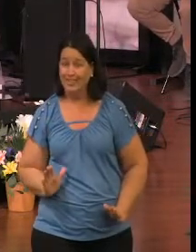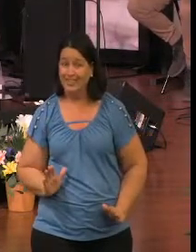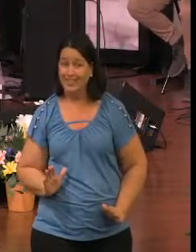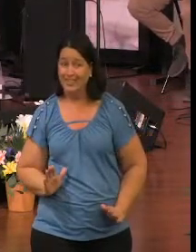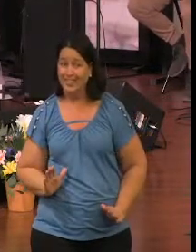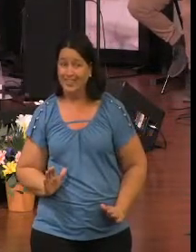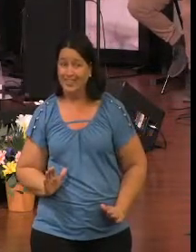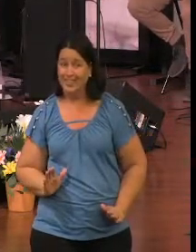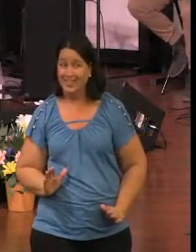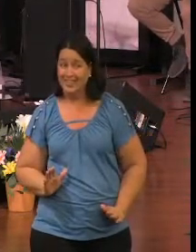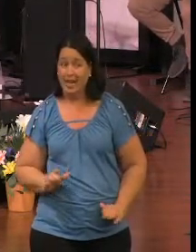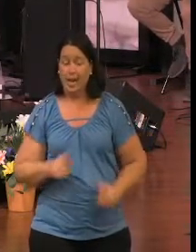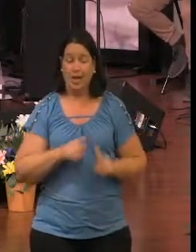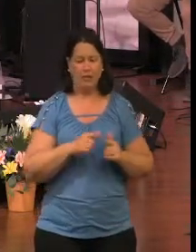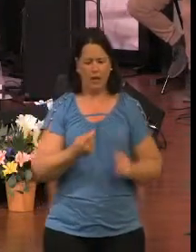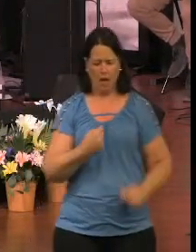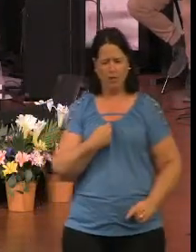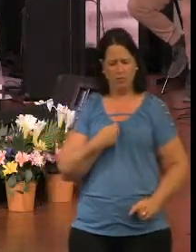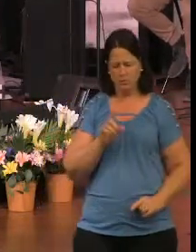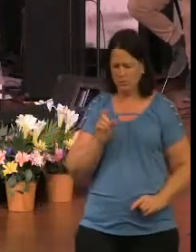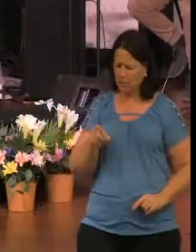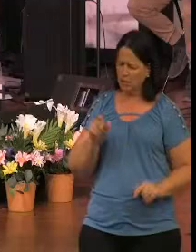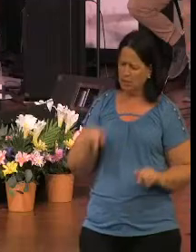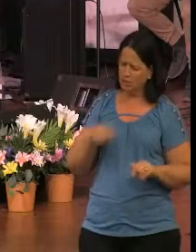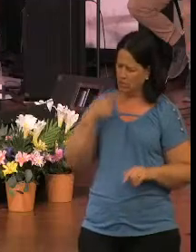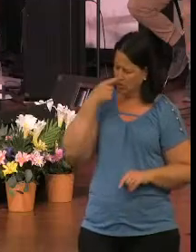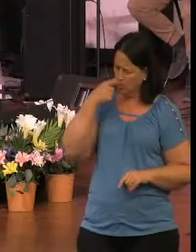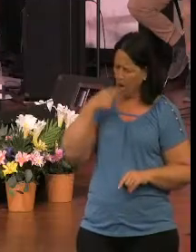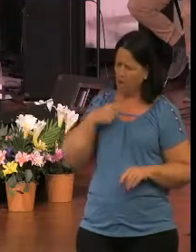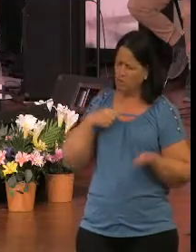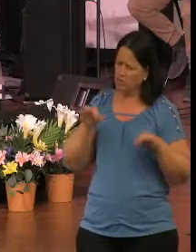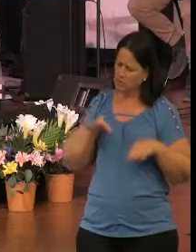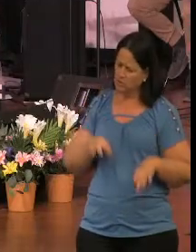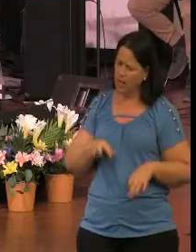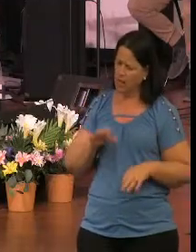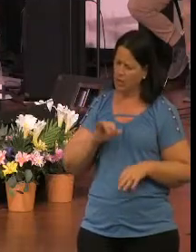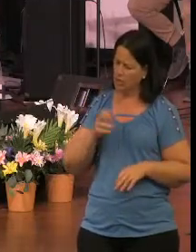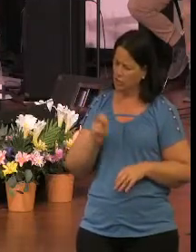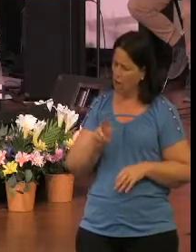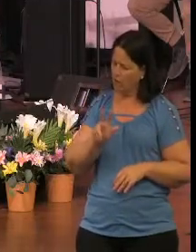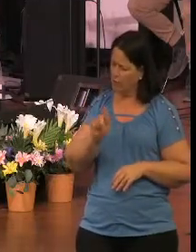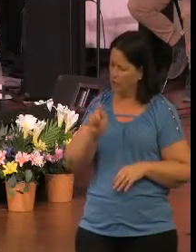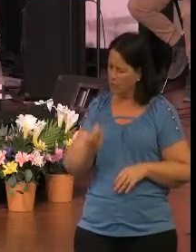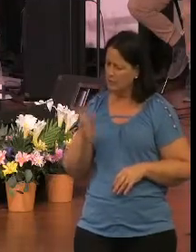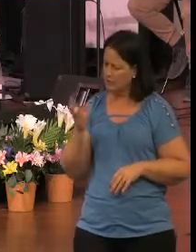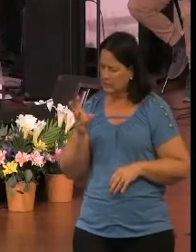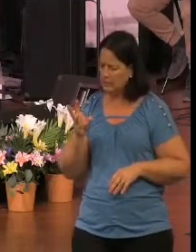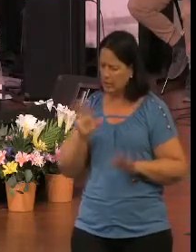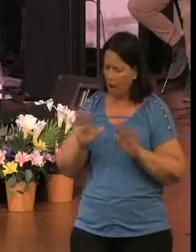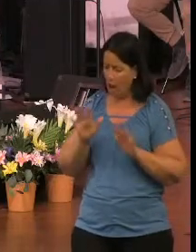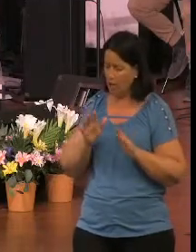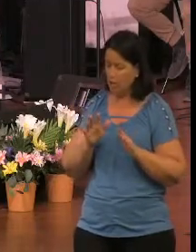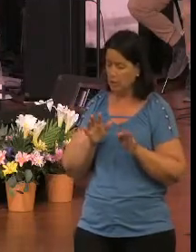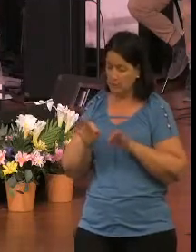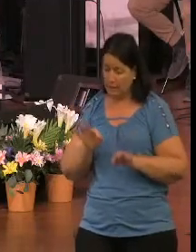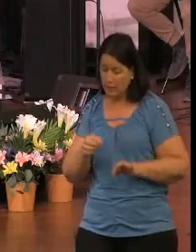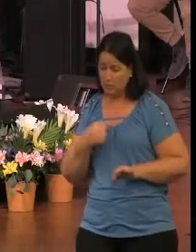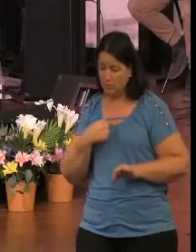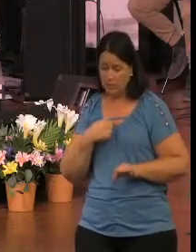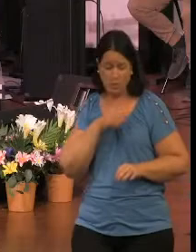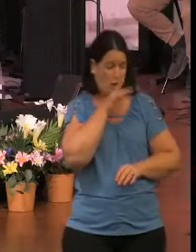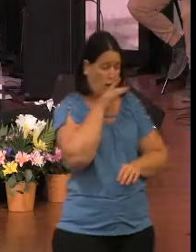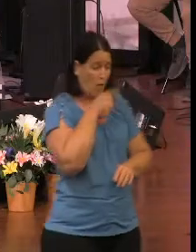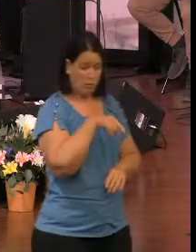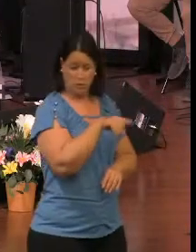you explain to me John 3:16, you know, in the heart language of the people? So it was an opportunity for them to witness to their language